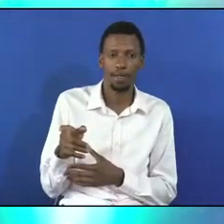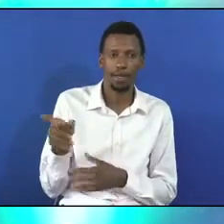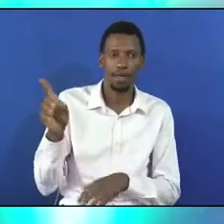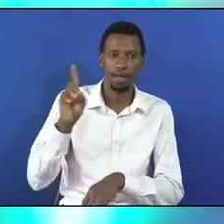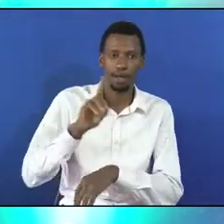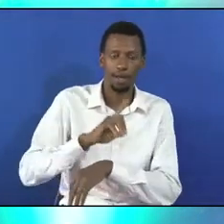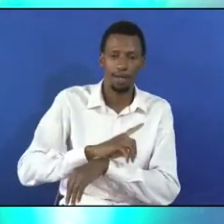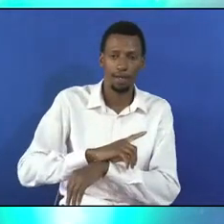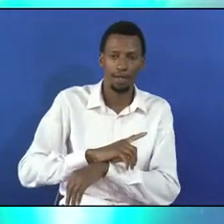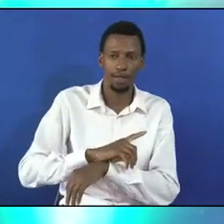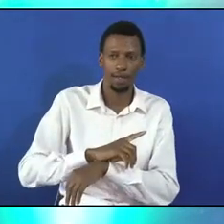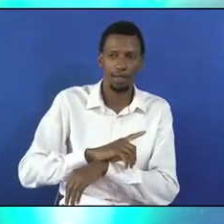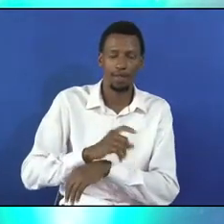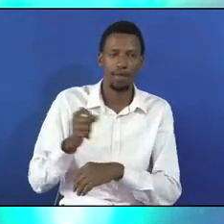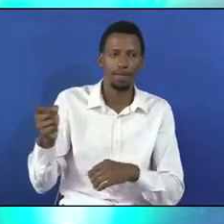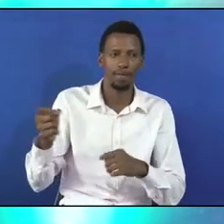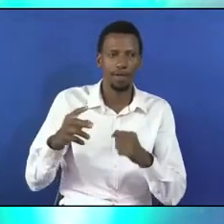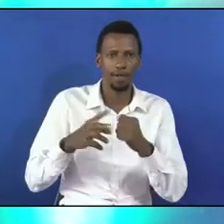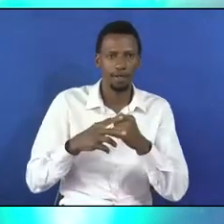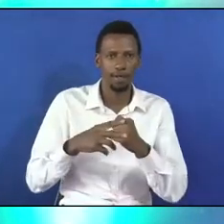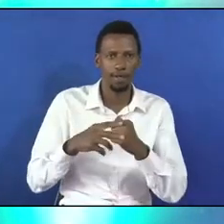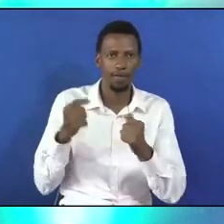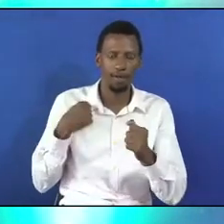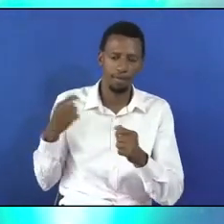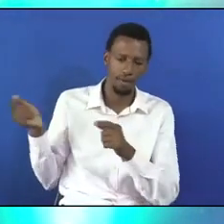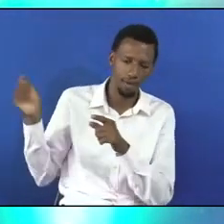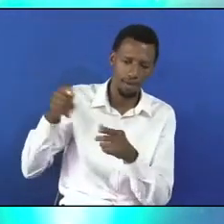July. I came here July